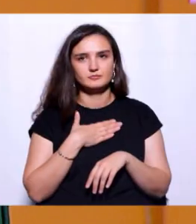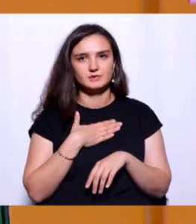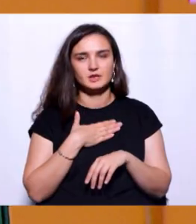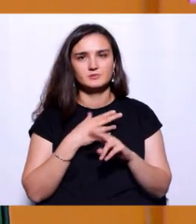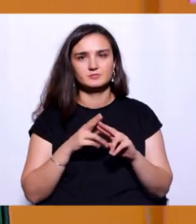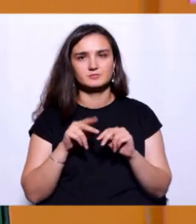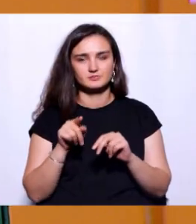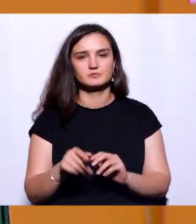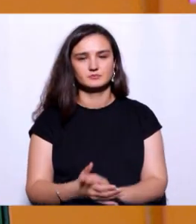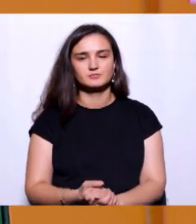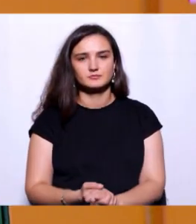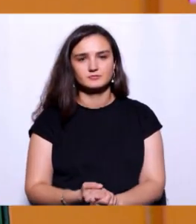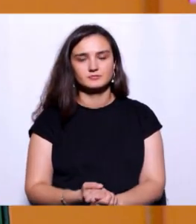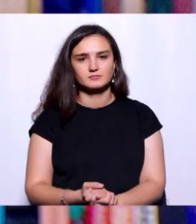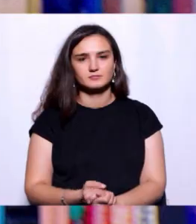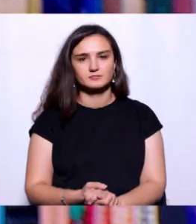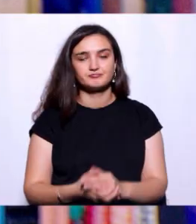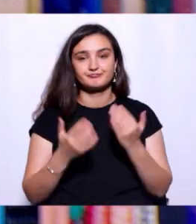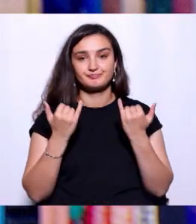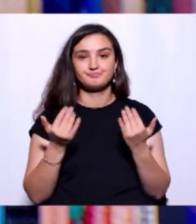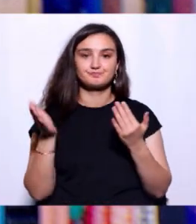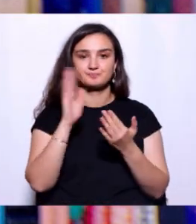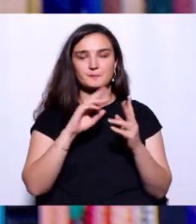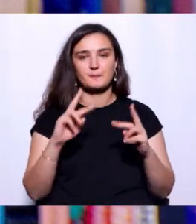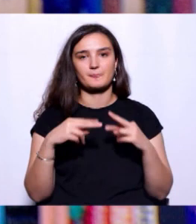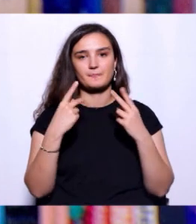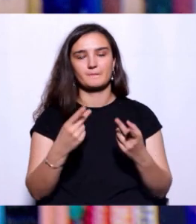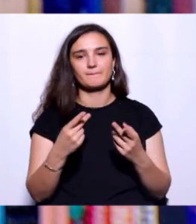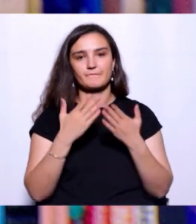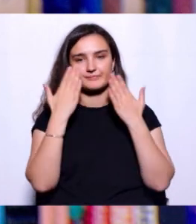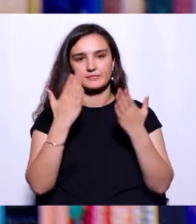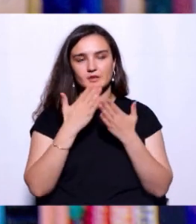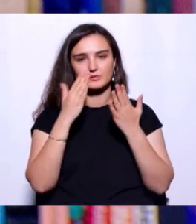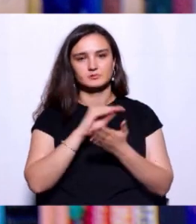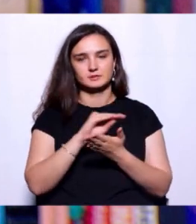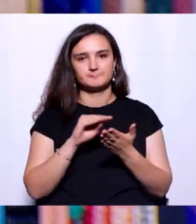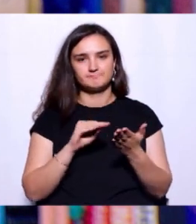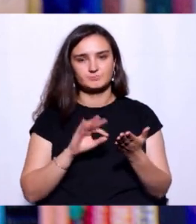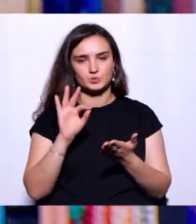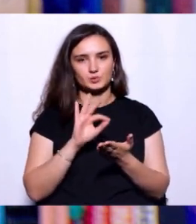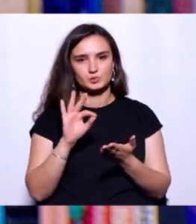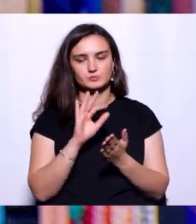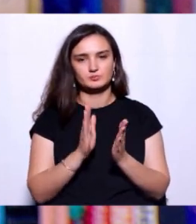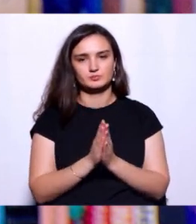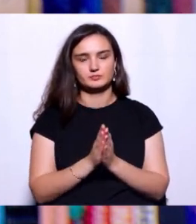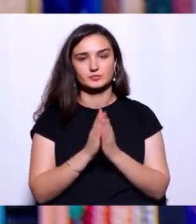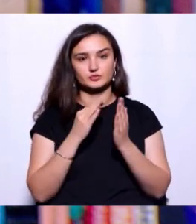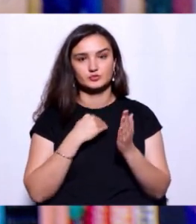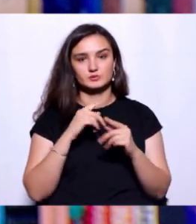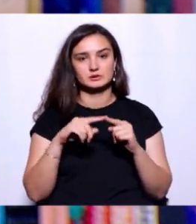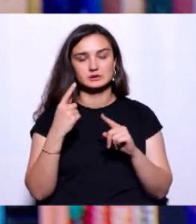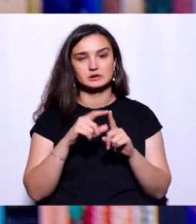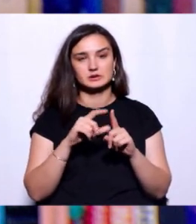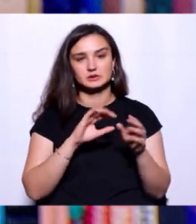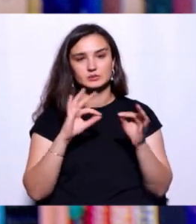yes, indeed. So now let's move on to the reading comprehension task. So are the